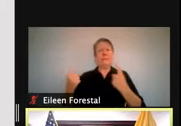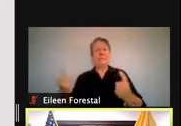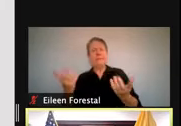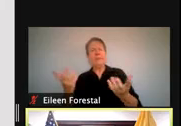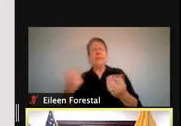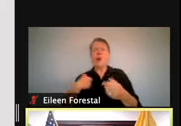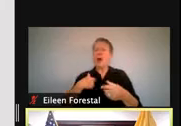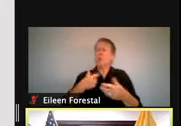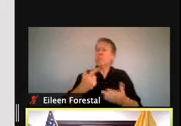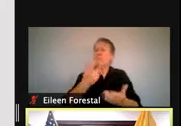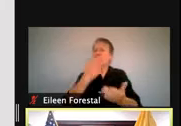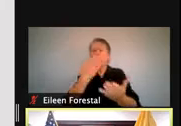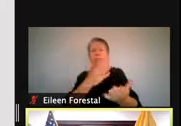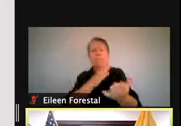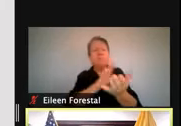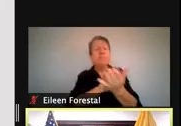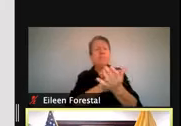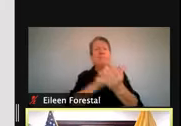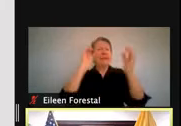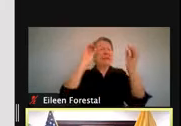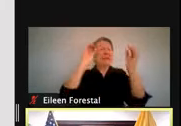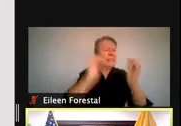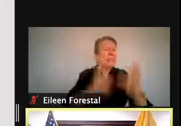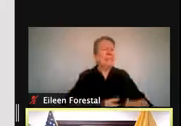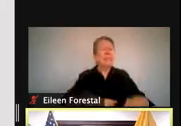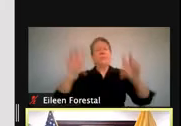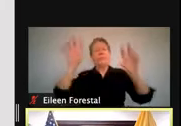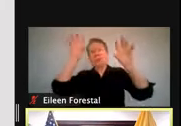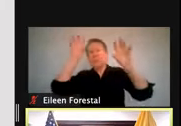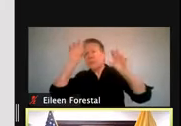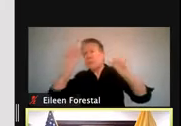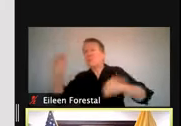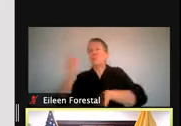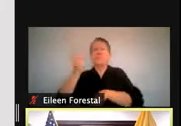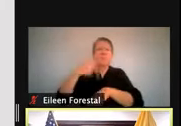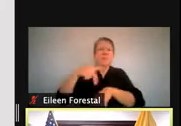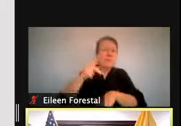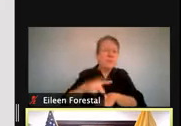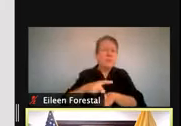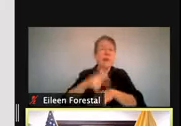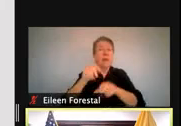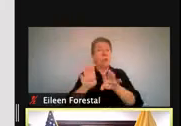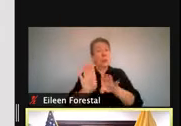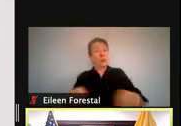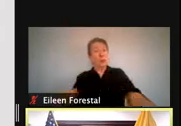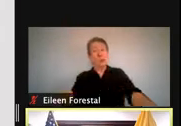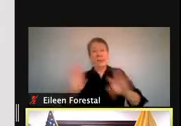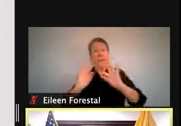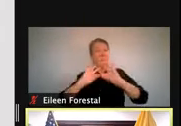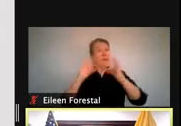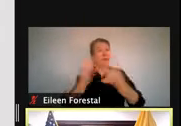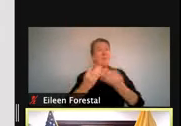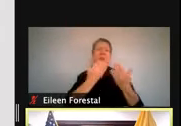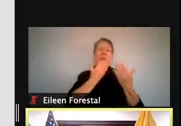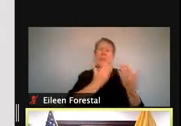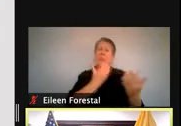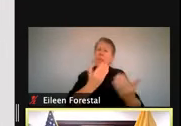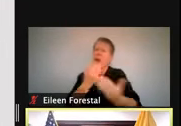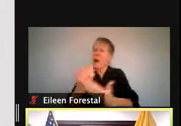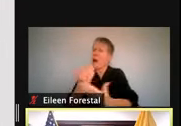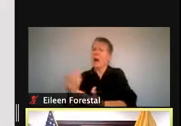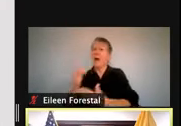educators, kids, their families, all the stakeholders. This is so far, again, not perfect. What is these days?